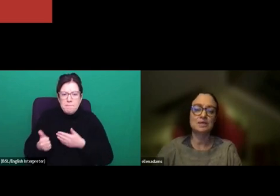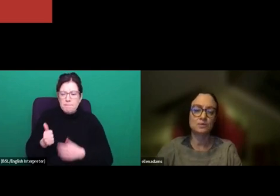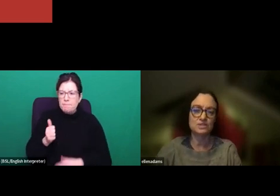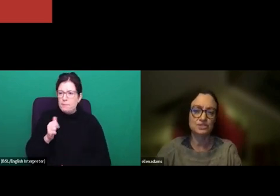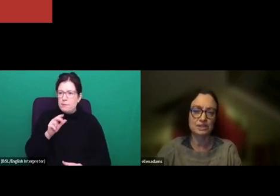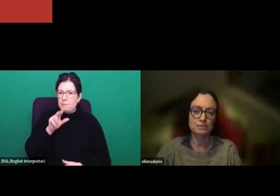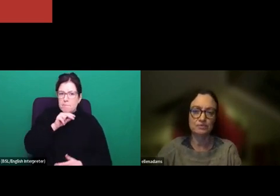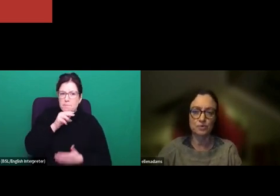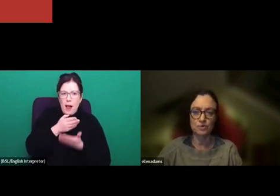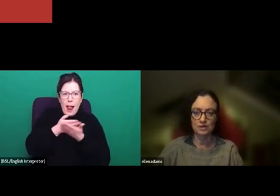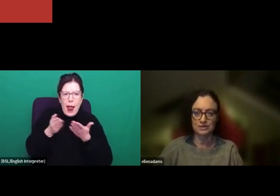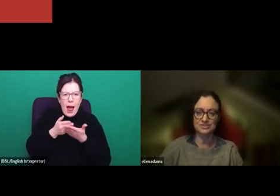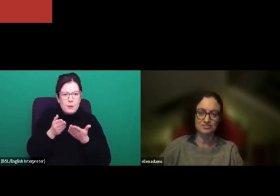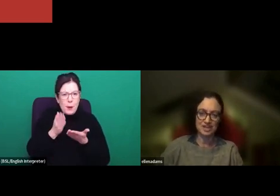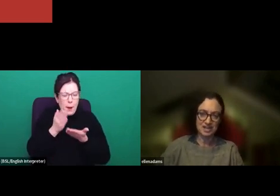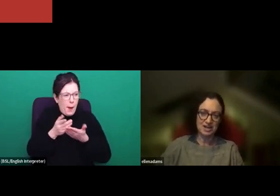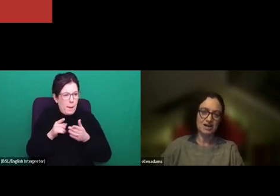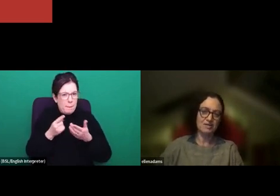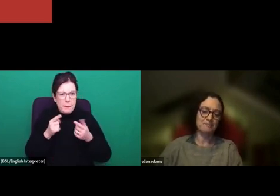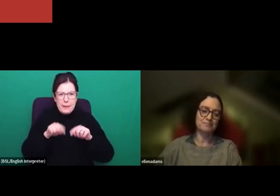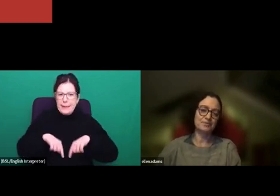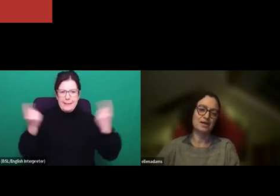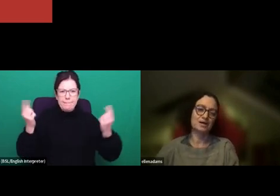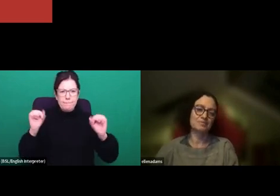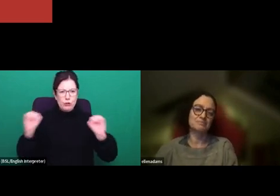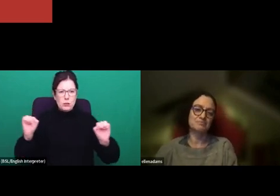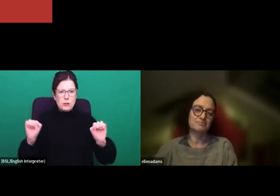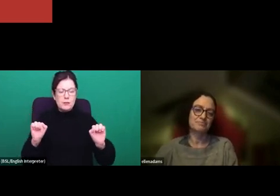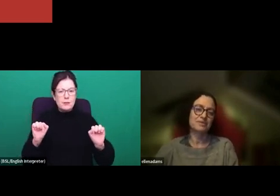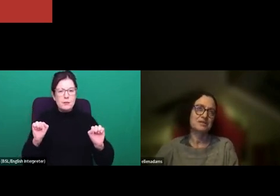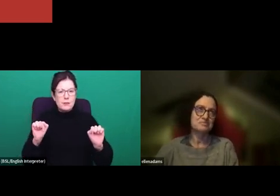spoken language that we're all kind of